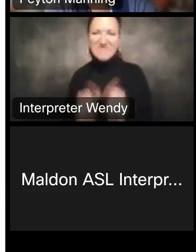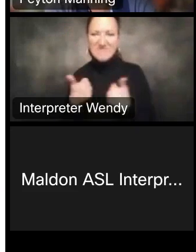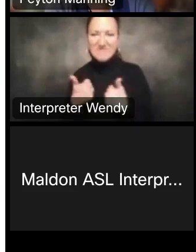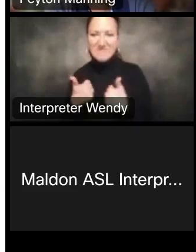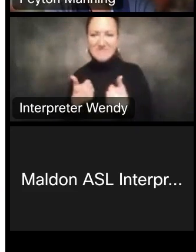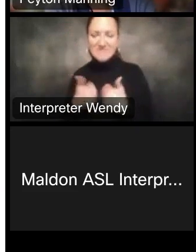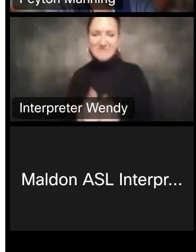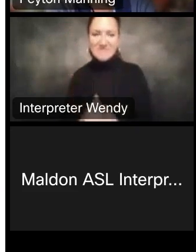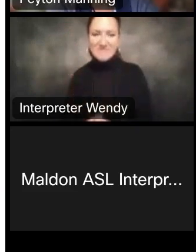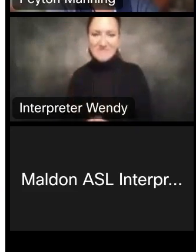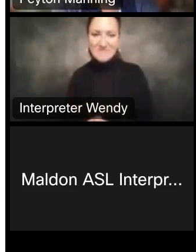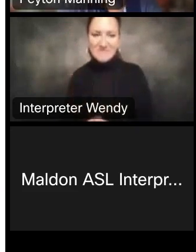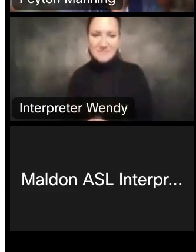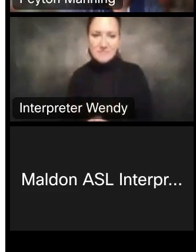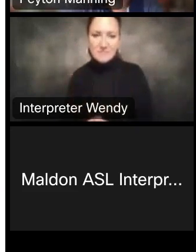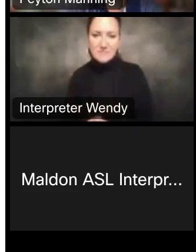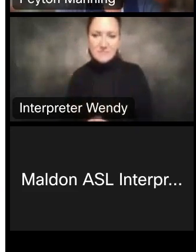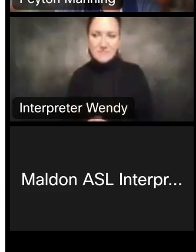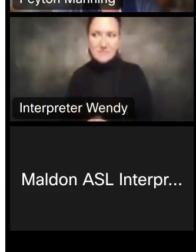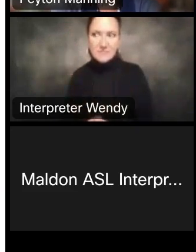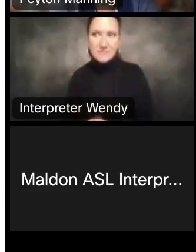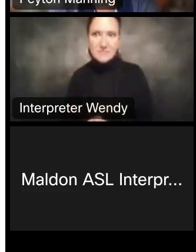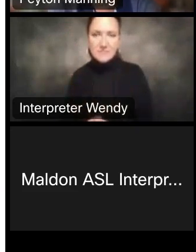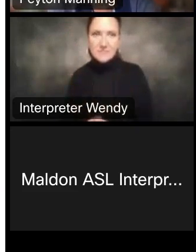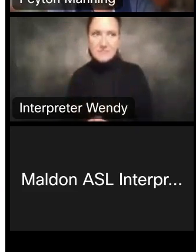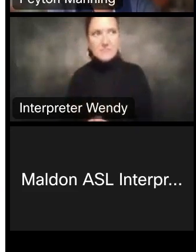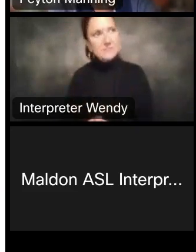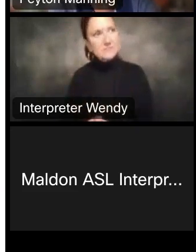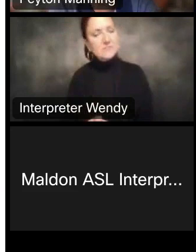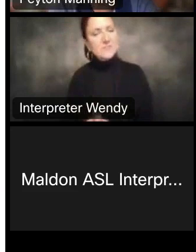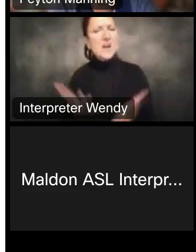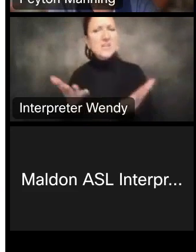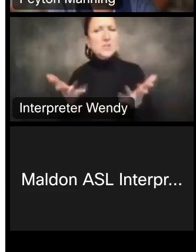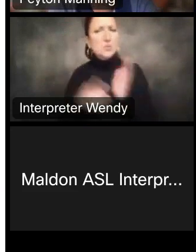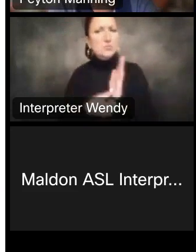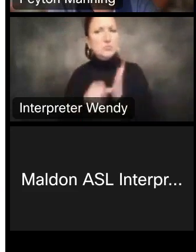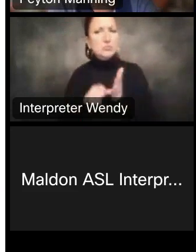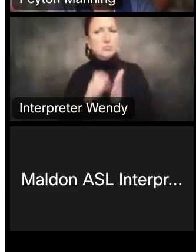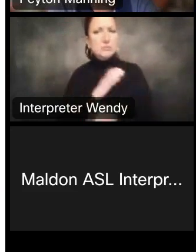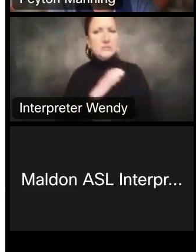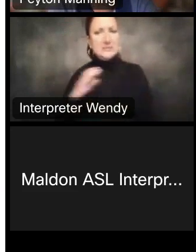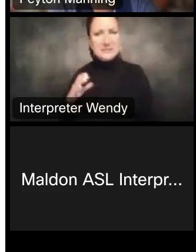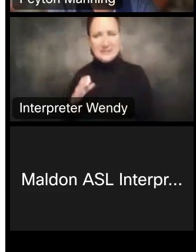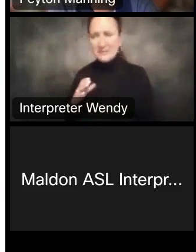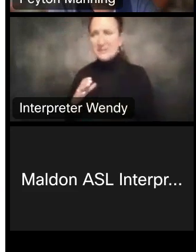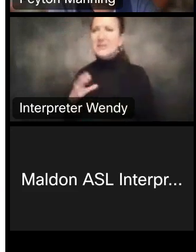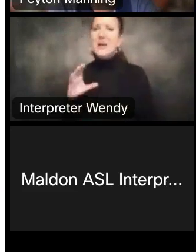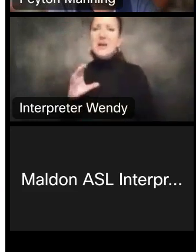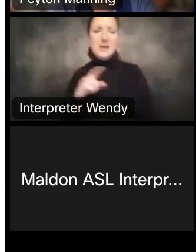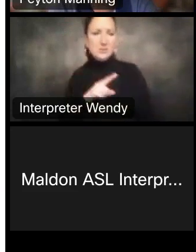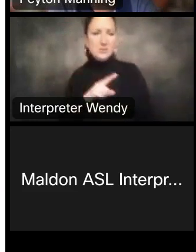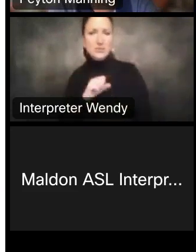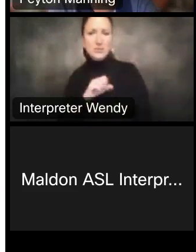hear me now? Yep, gotcha. Okay, great. No, I was just wanted to reiterate what Commissioner Bishop Henchman and Connor Shaw